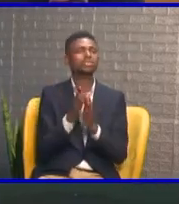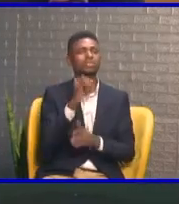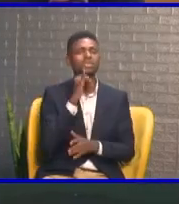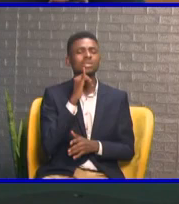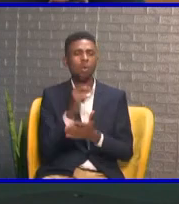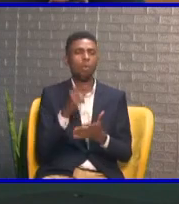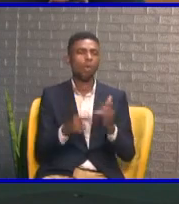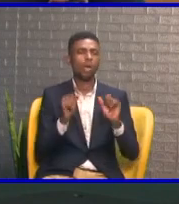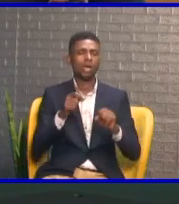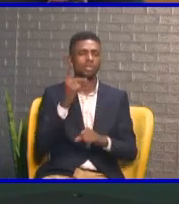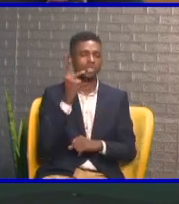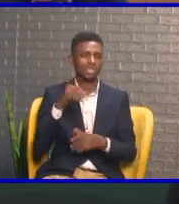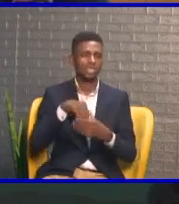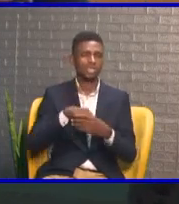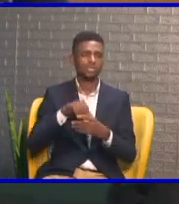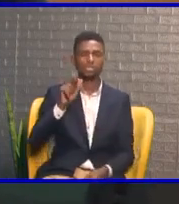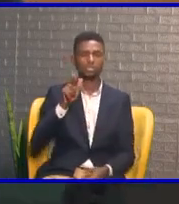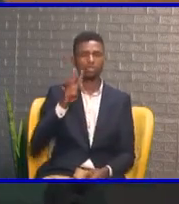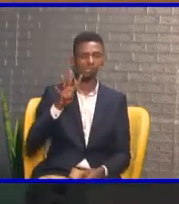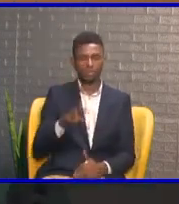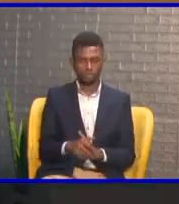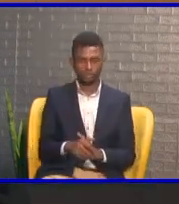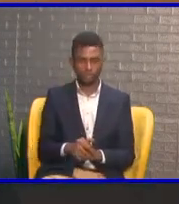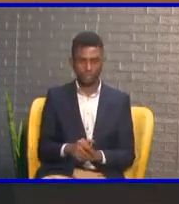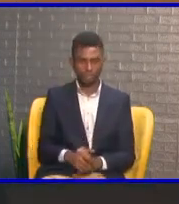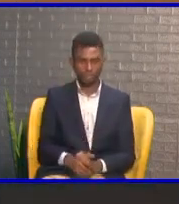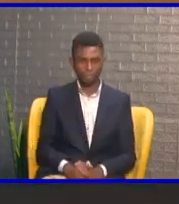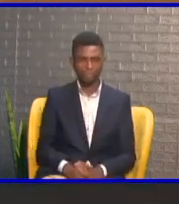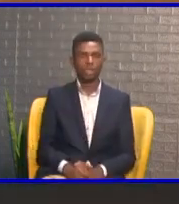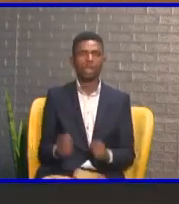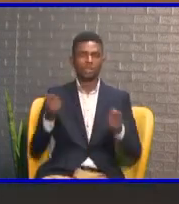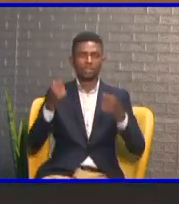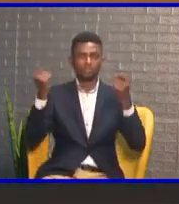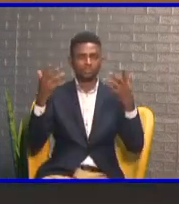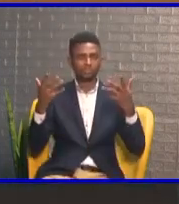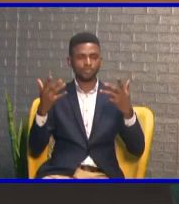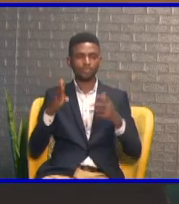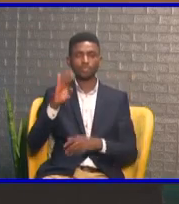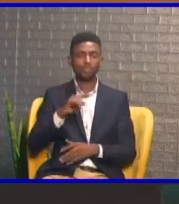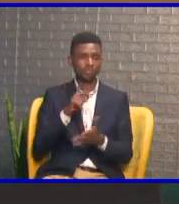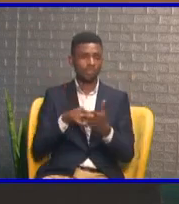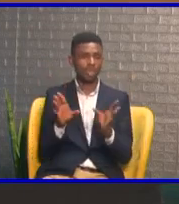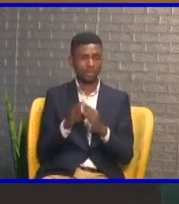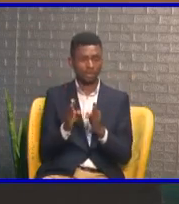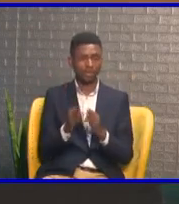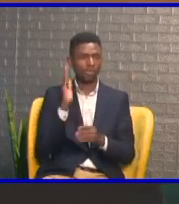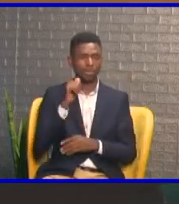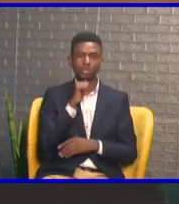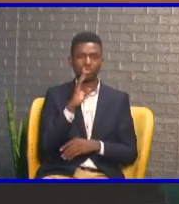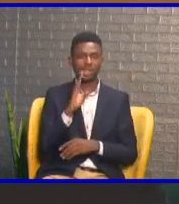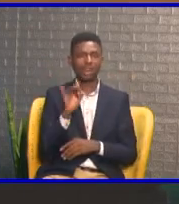in 2024? What can you see? Hallelujah. So that this conference would not just be like any other